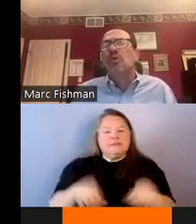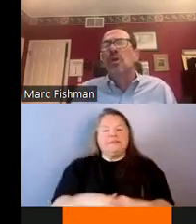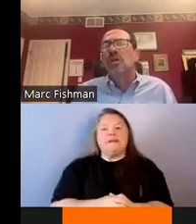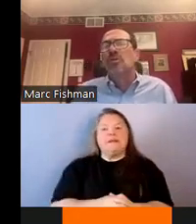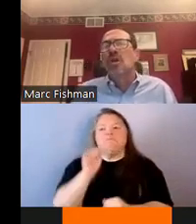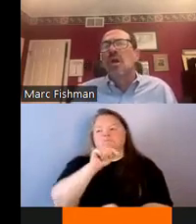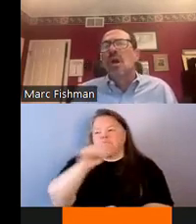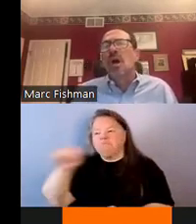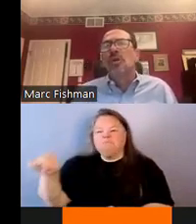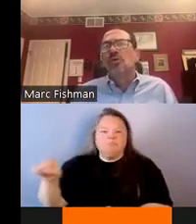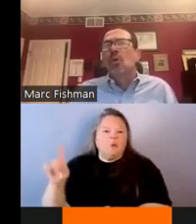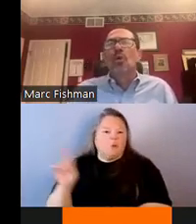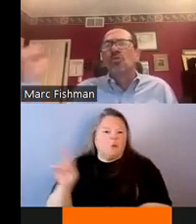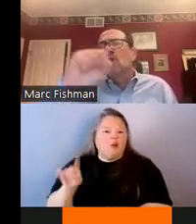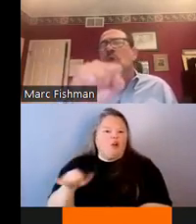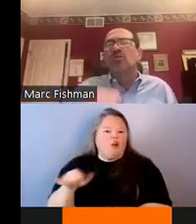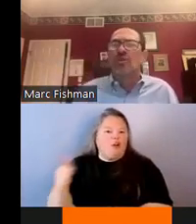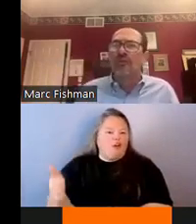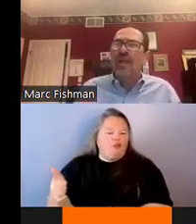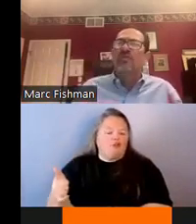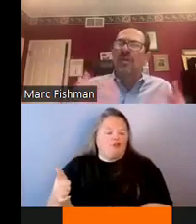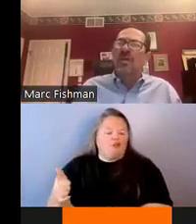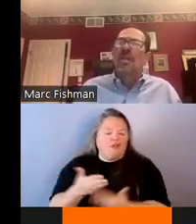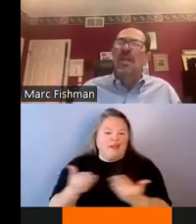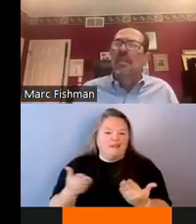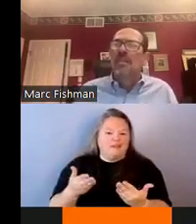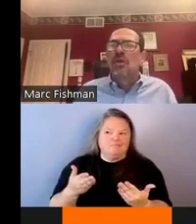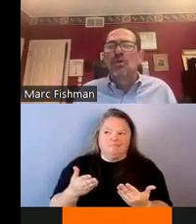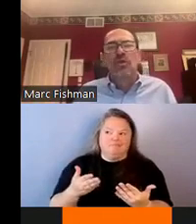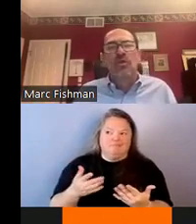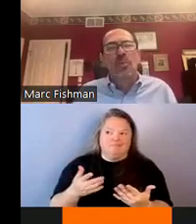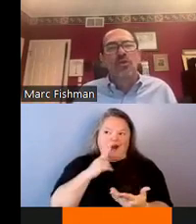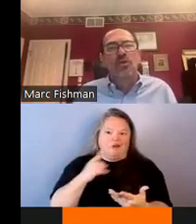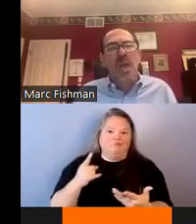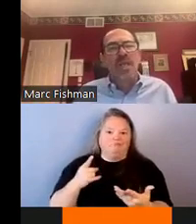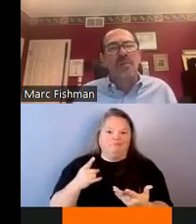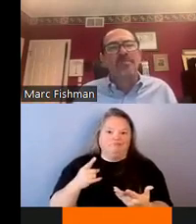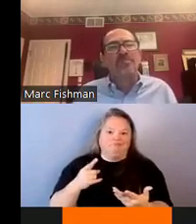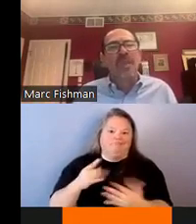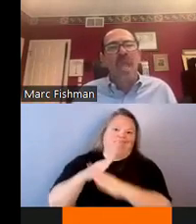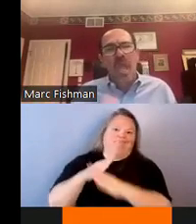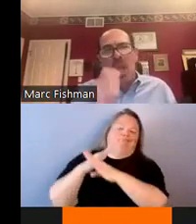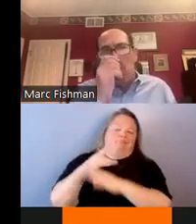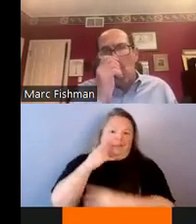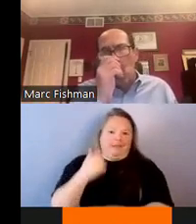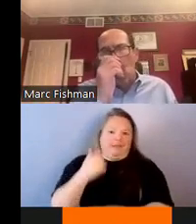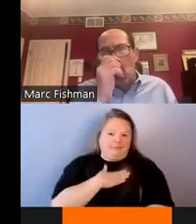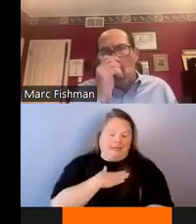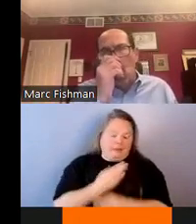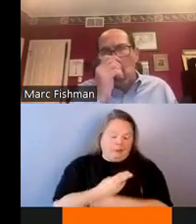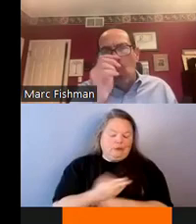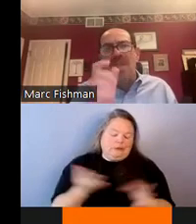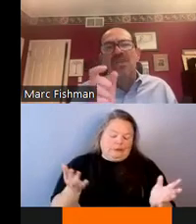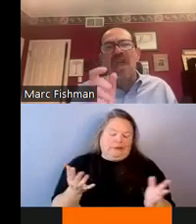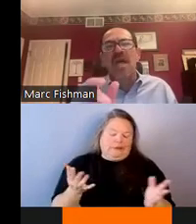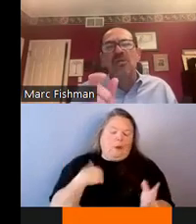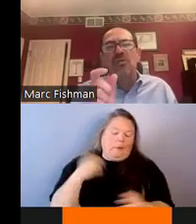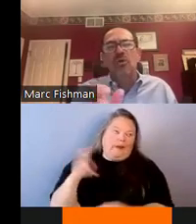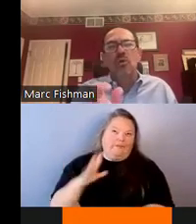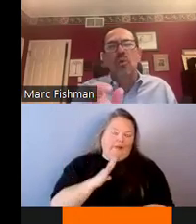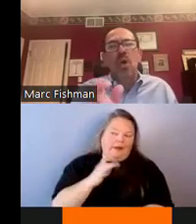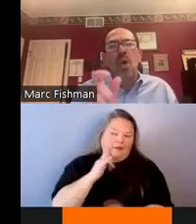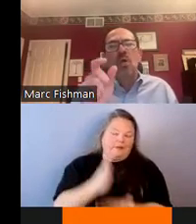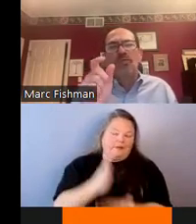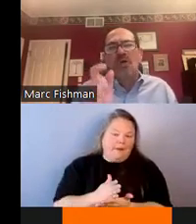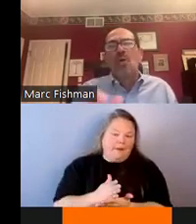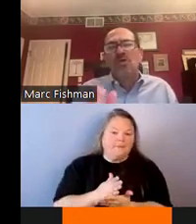your opportunities, doors are closed in your face, and you're persuaded. But we